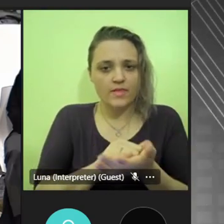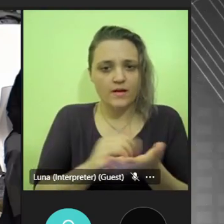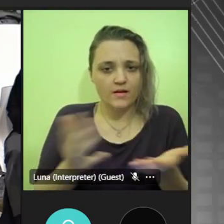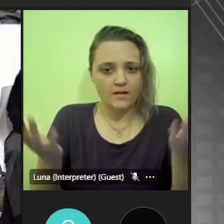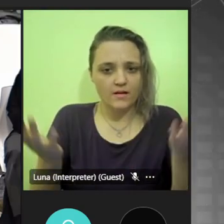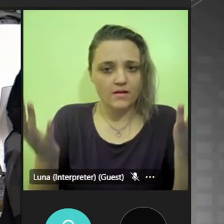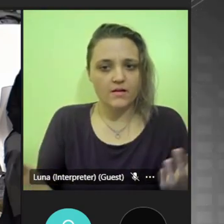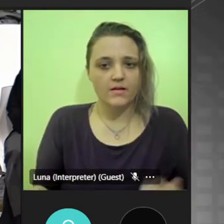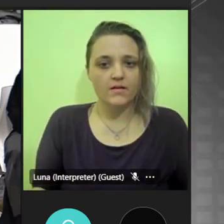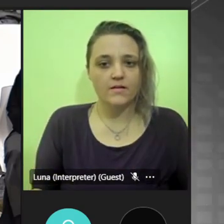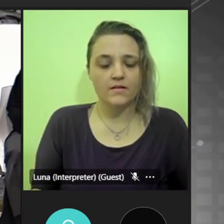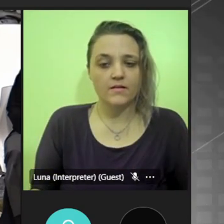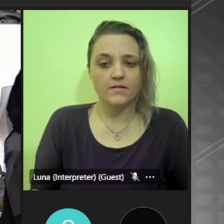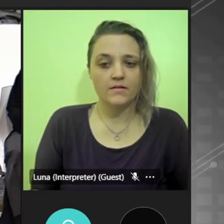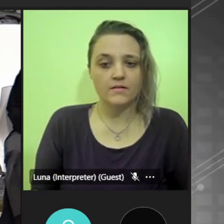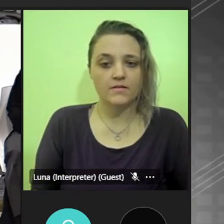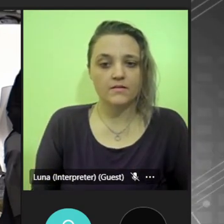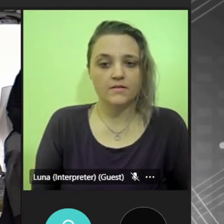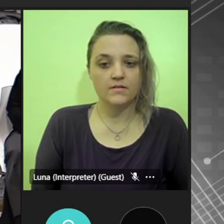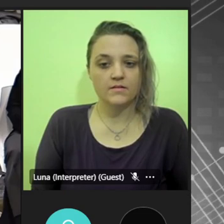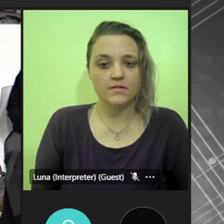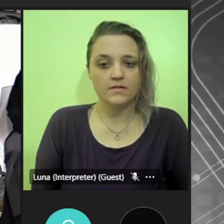What y'all going to do about this?